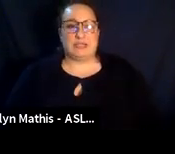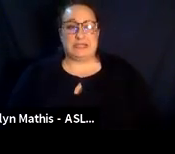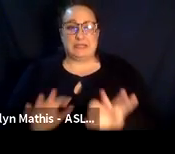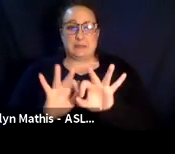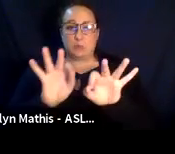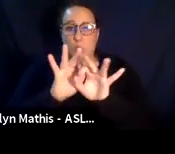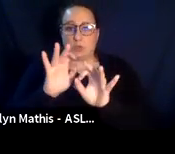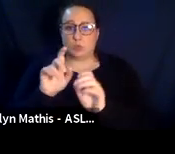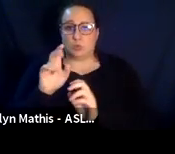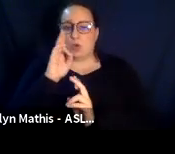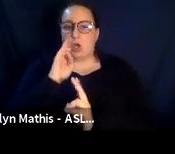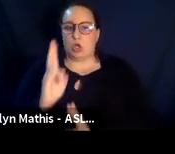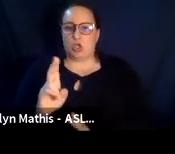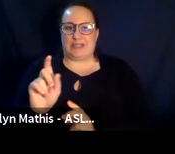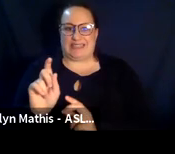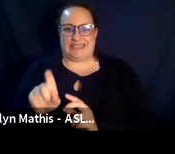the need for breaks.